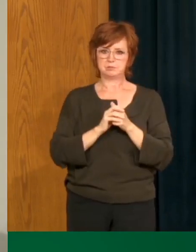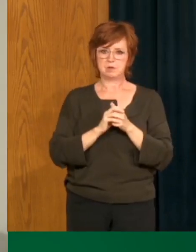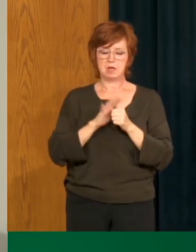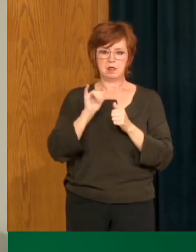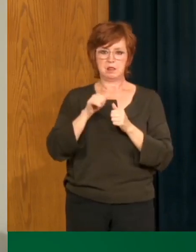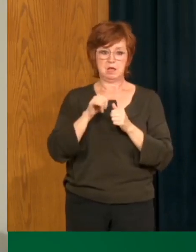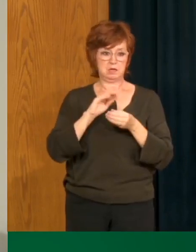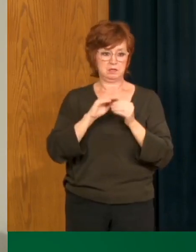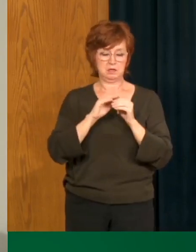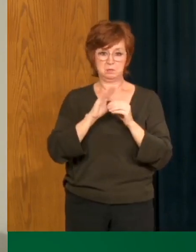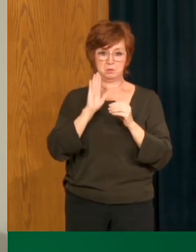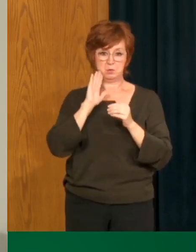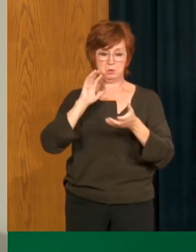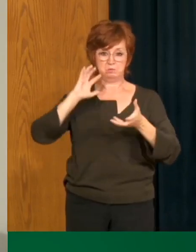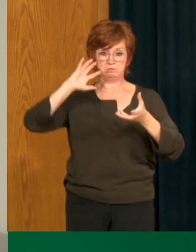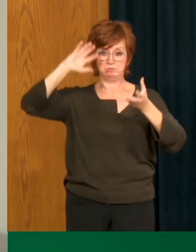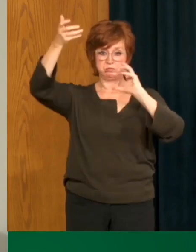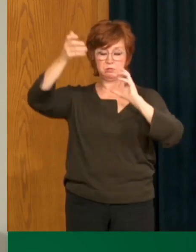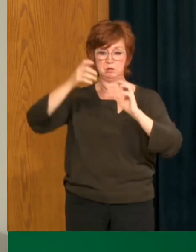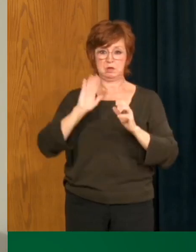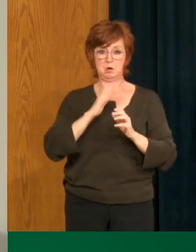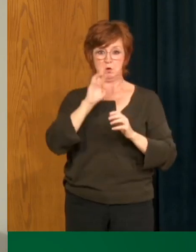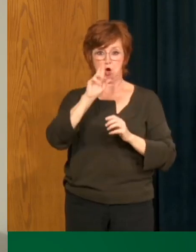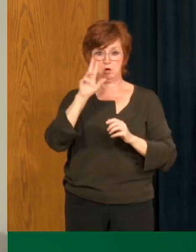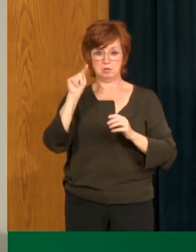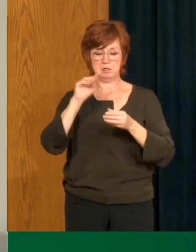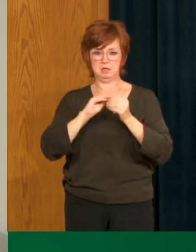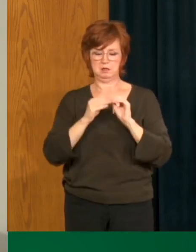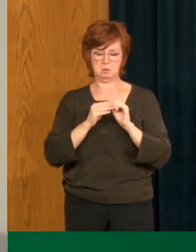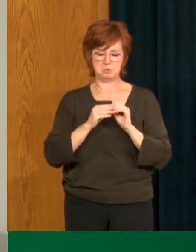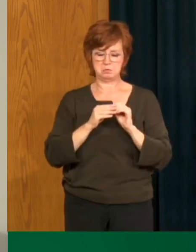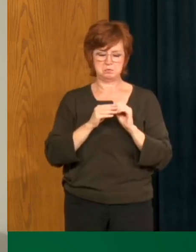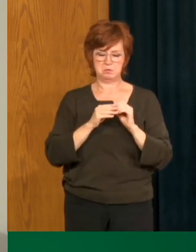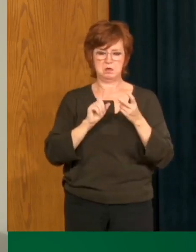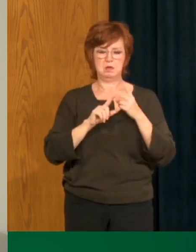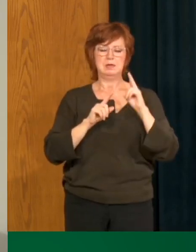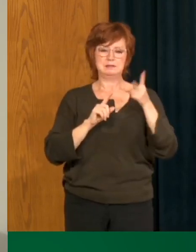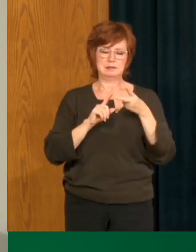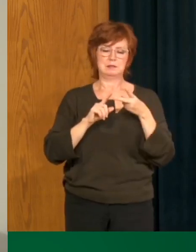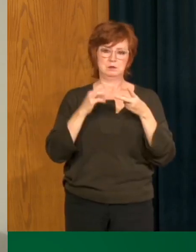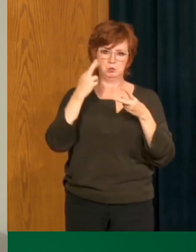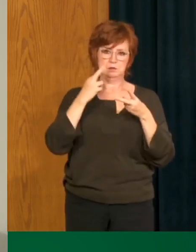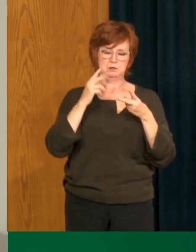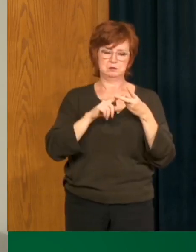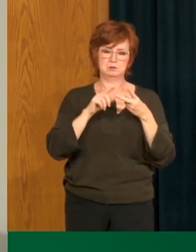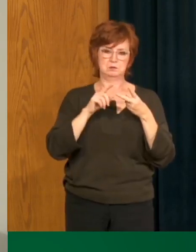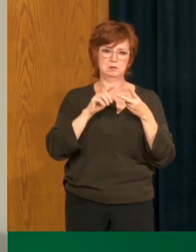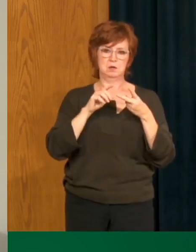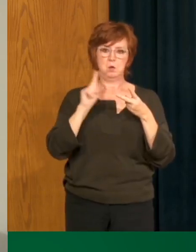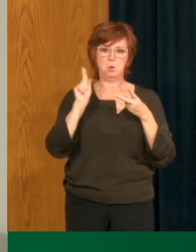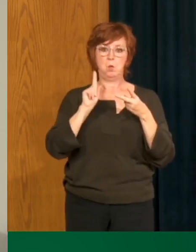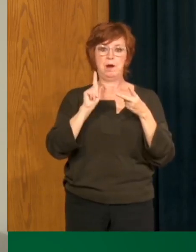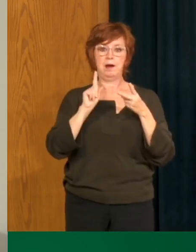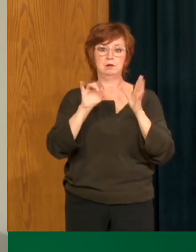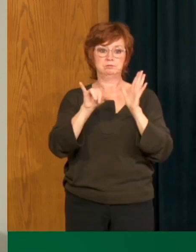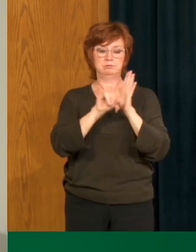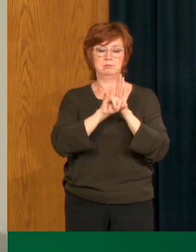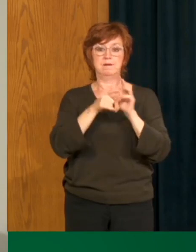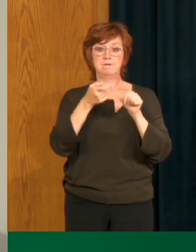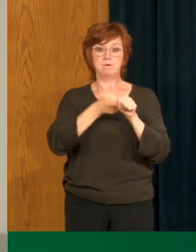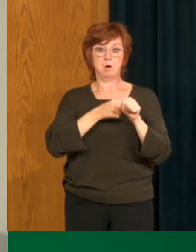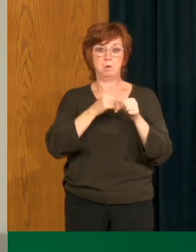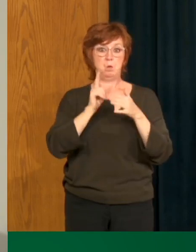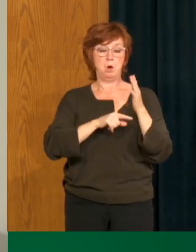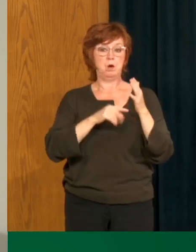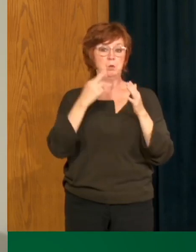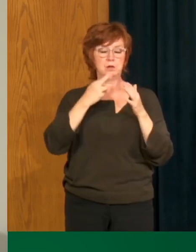So RT is just one thing we look at. We also look at transmission settings. And my final comment would be that on the one hand, we've been reassured that as we